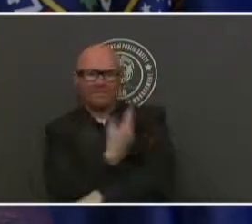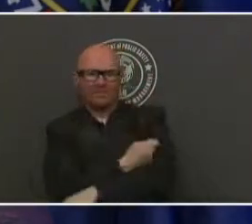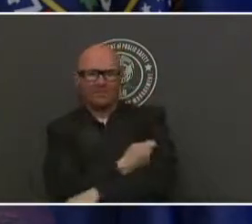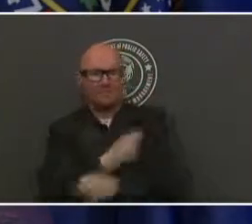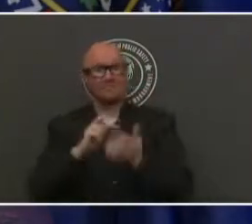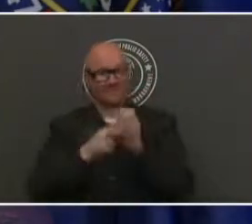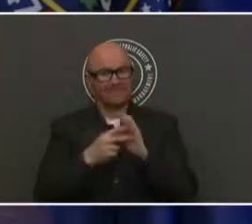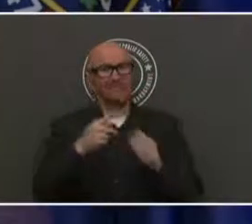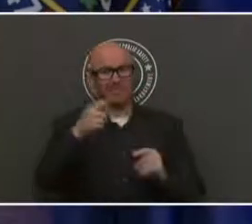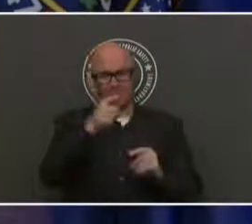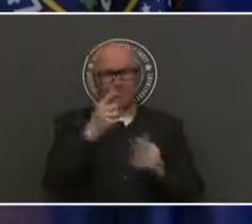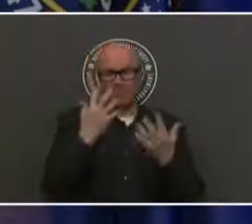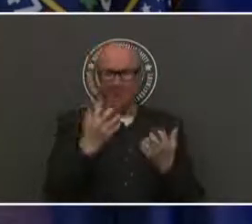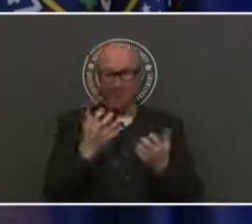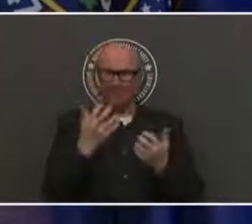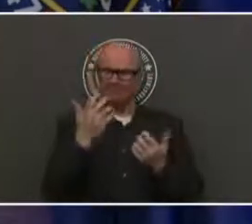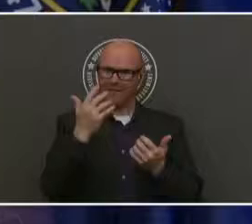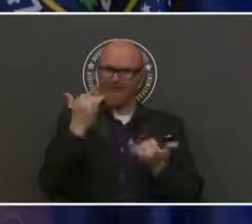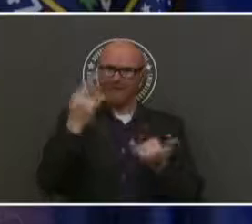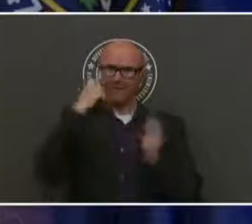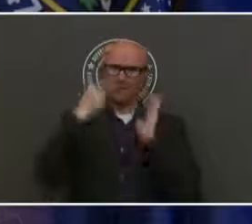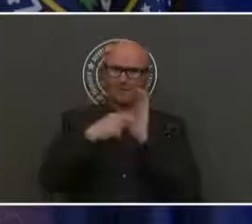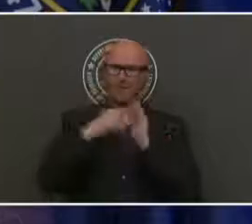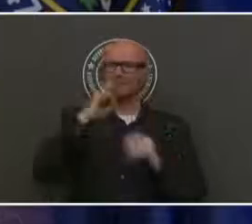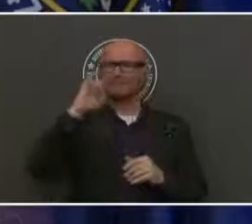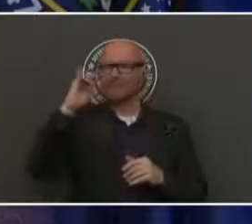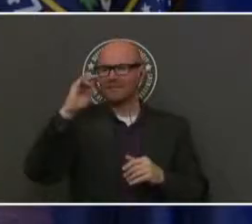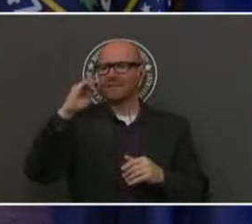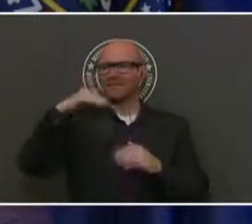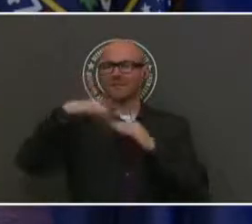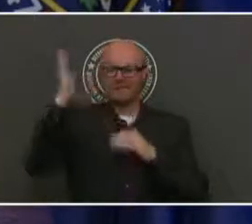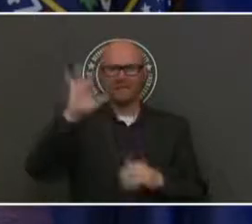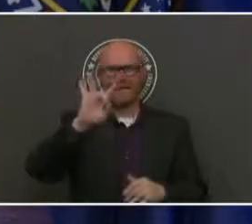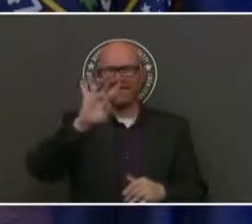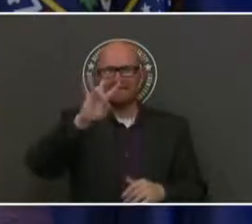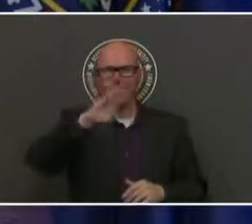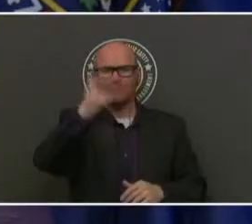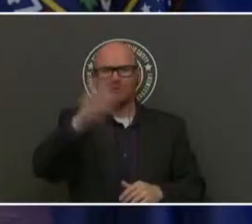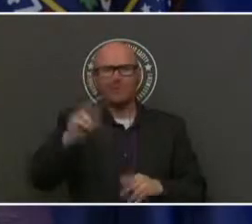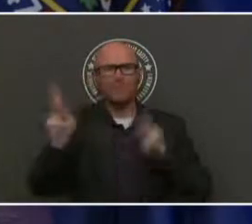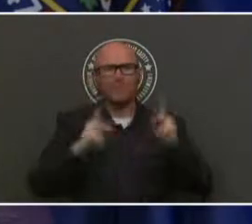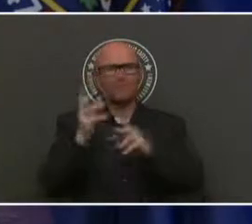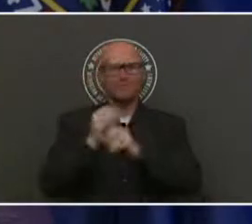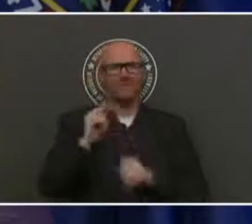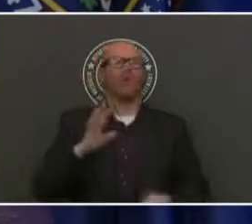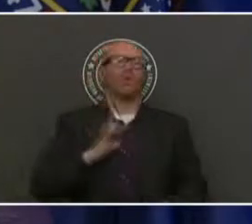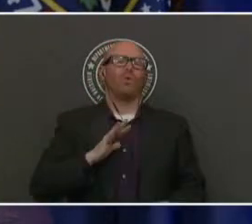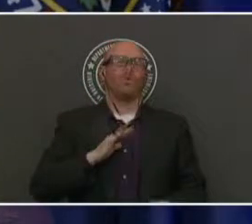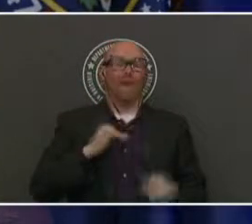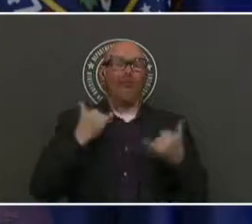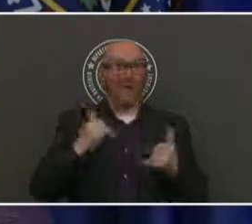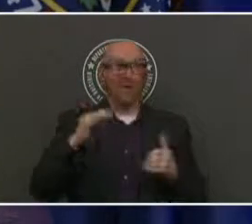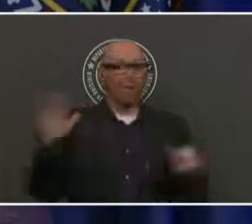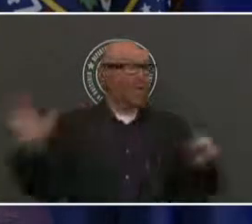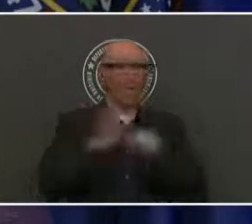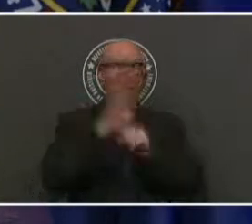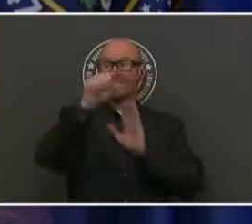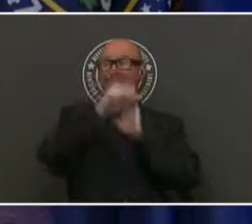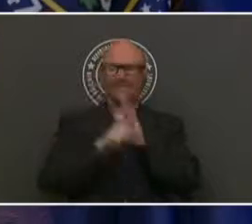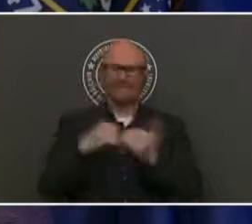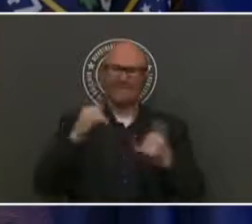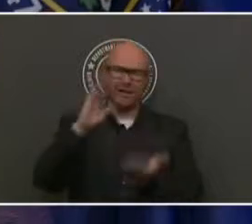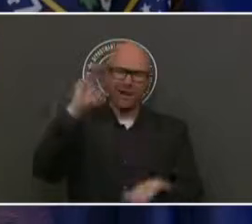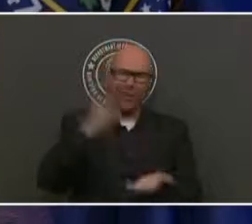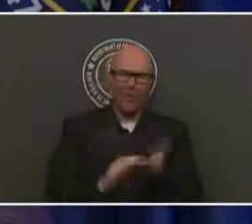we've been talking about, that we have put out there, once there's enough vaccine here for people that want to get a vaccine, and we start to see